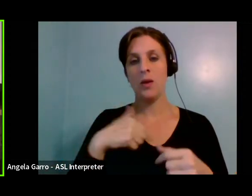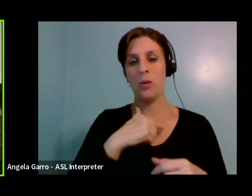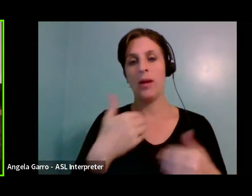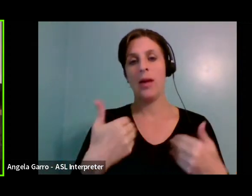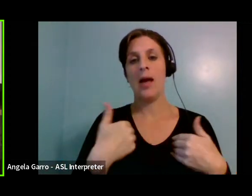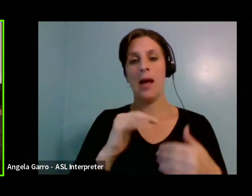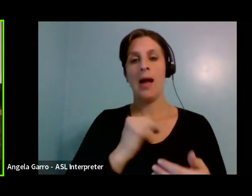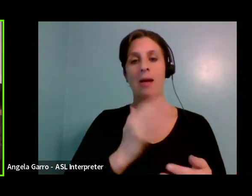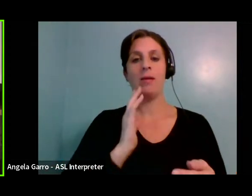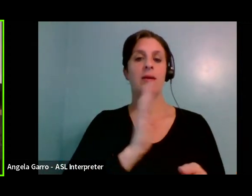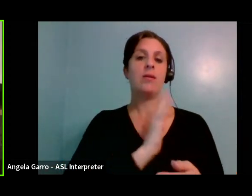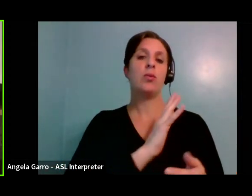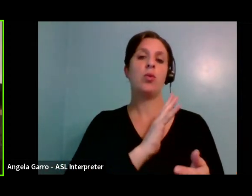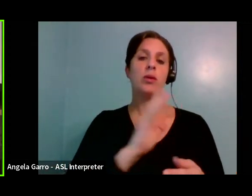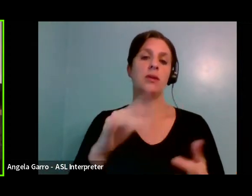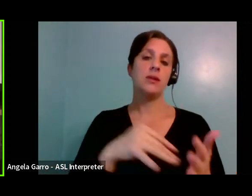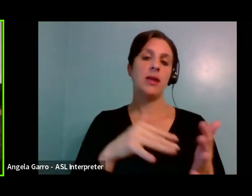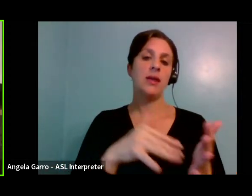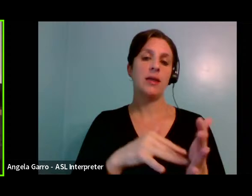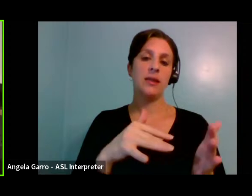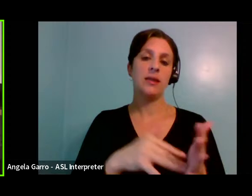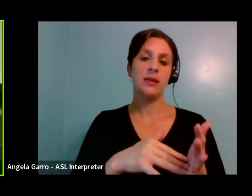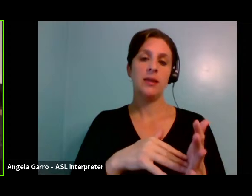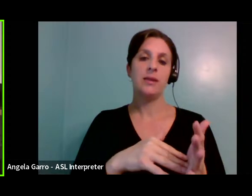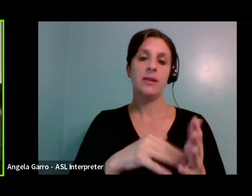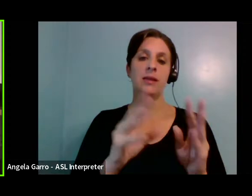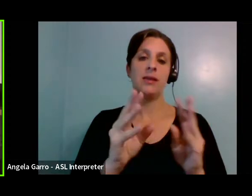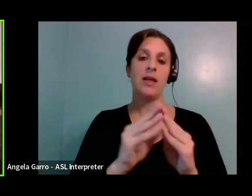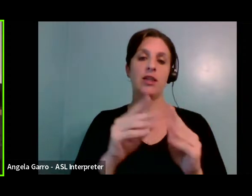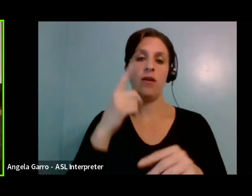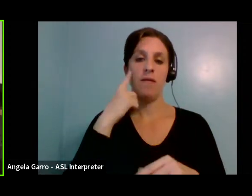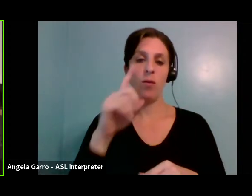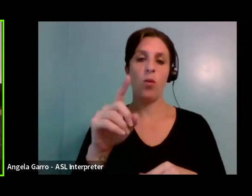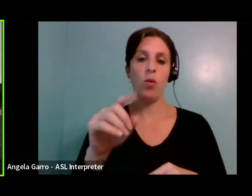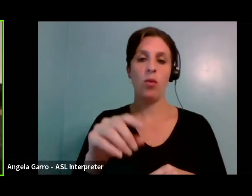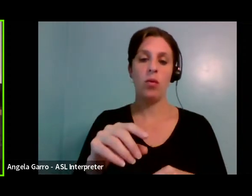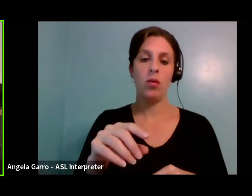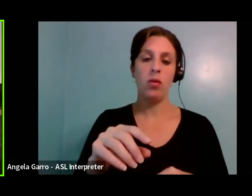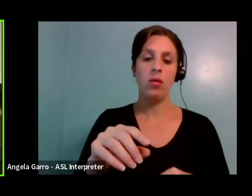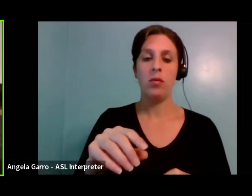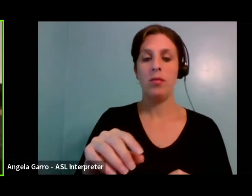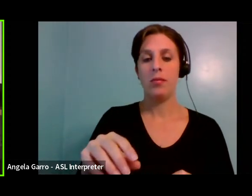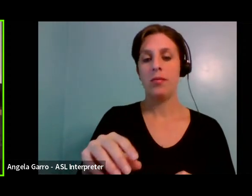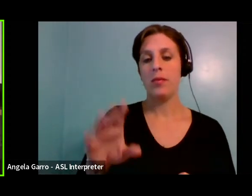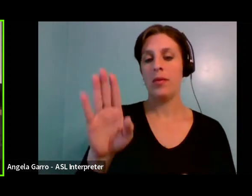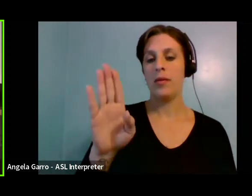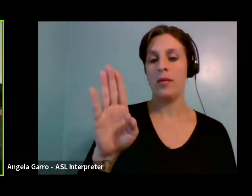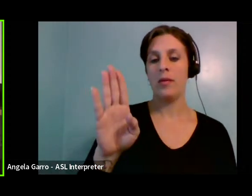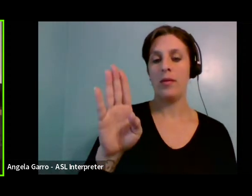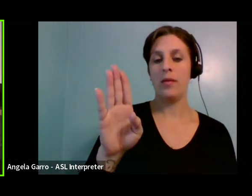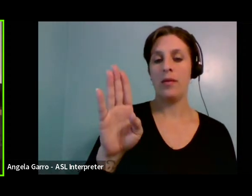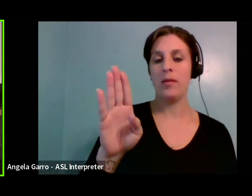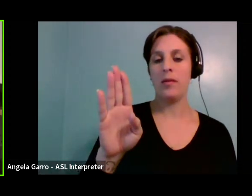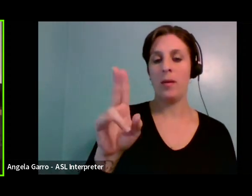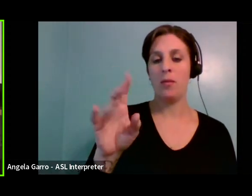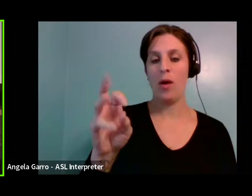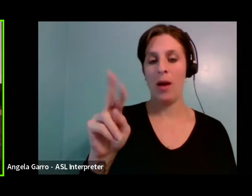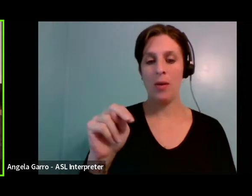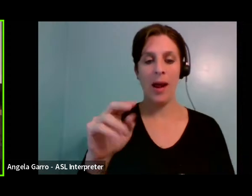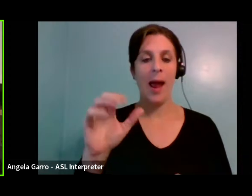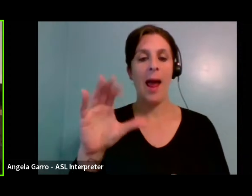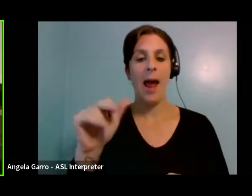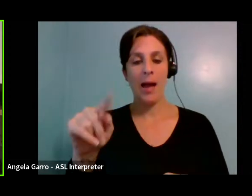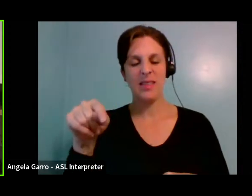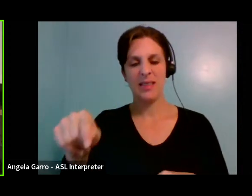board study session for the Brown Act this Tuesday, and it would be really important for